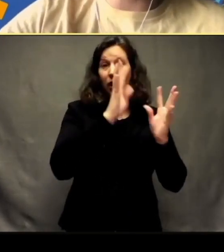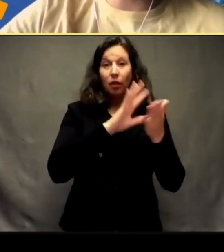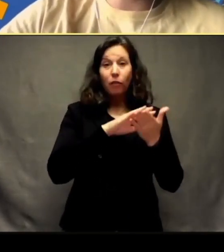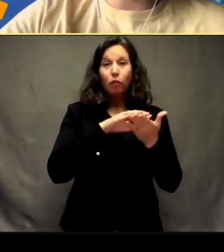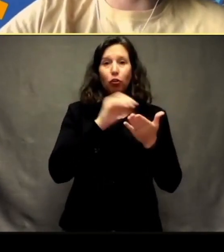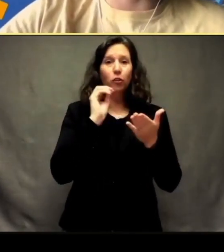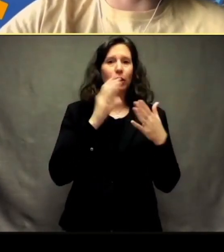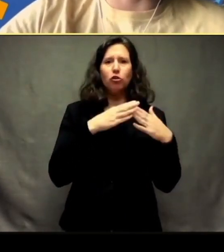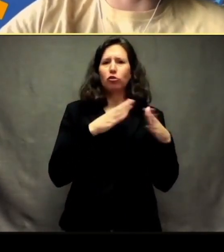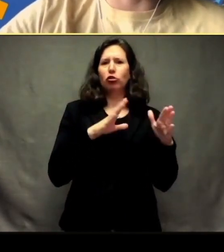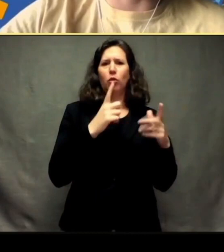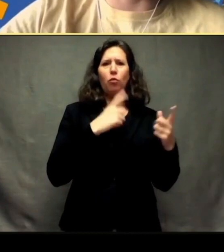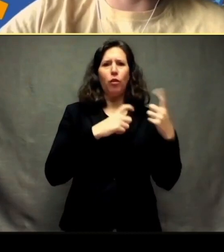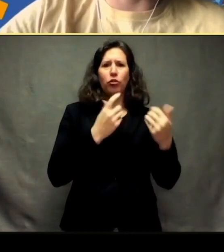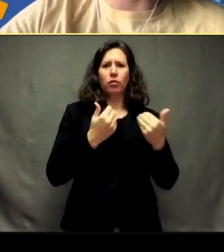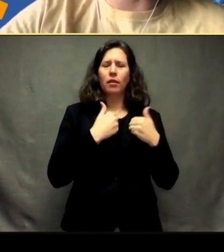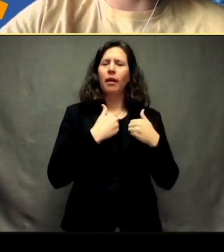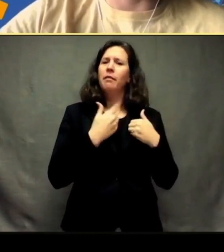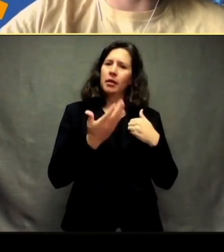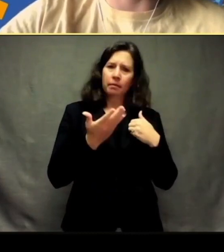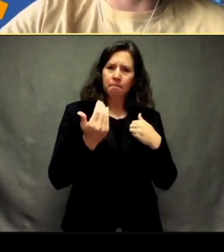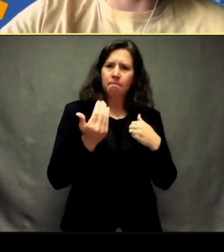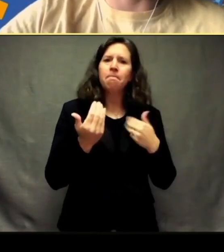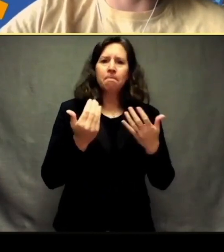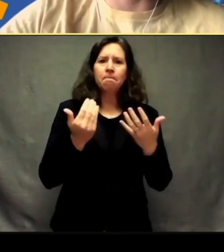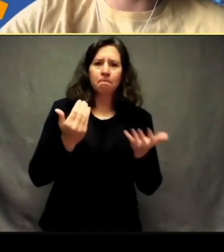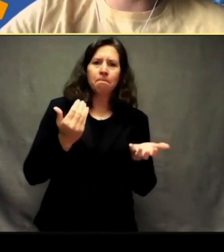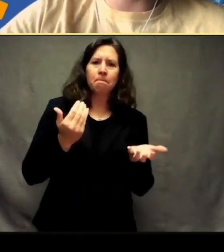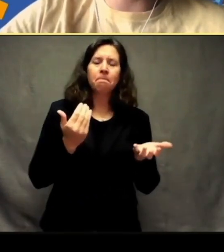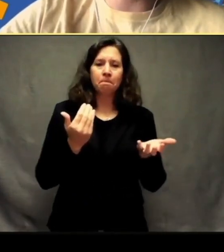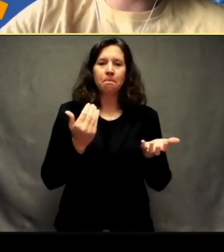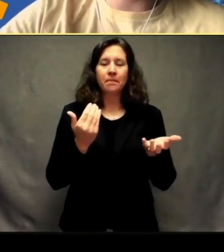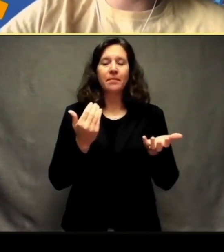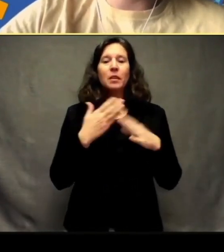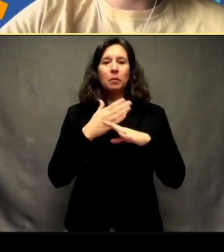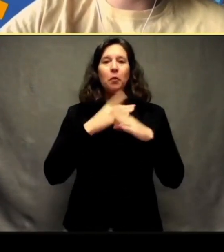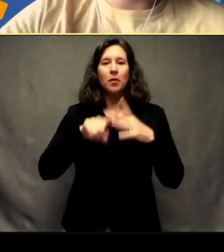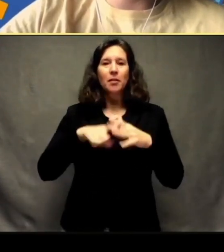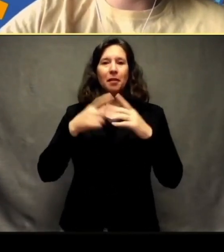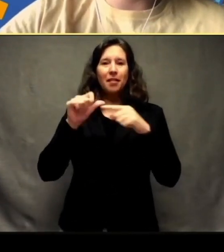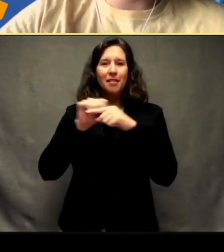general before we move on and do an exercise together.